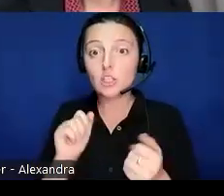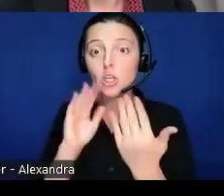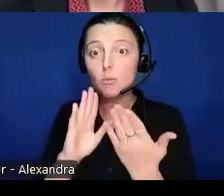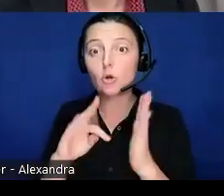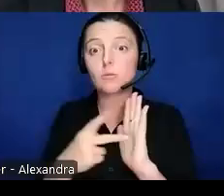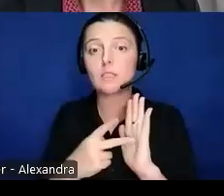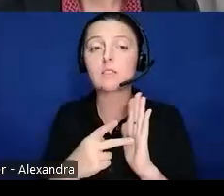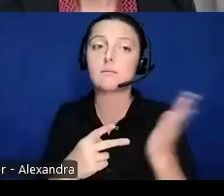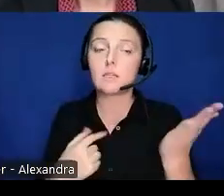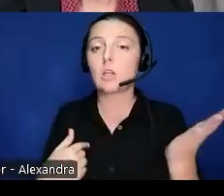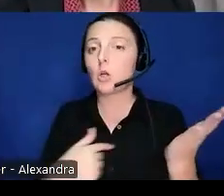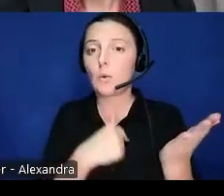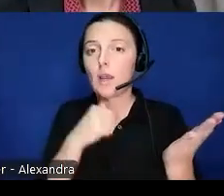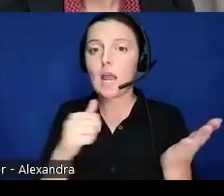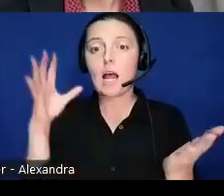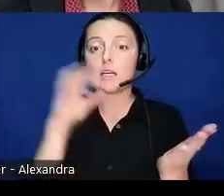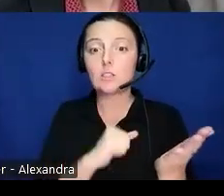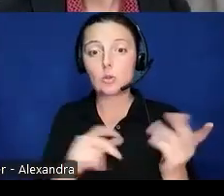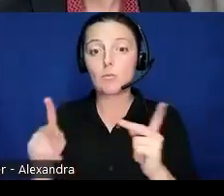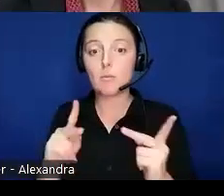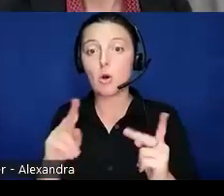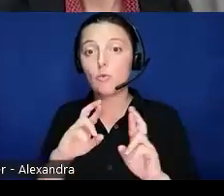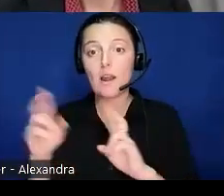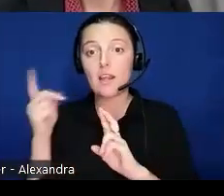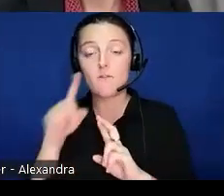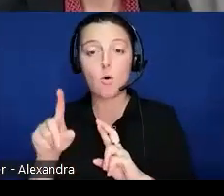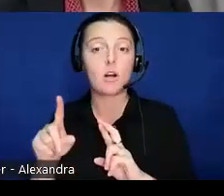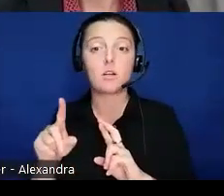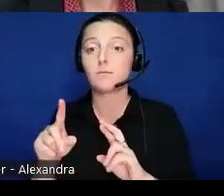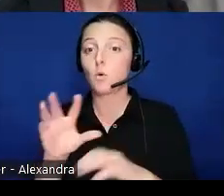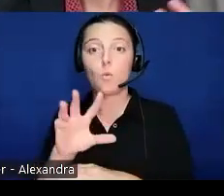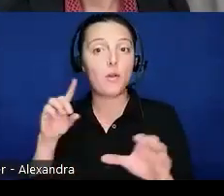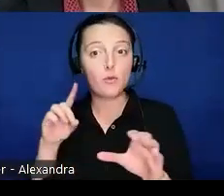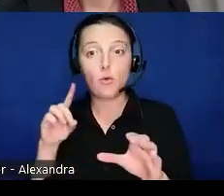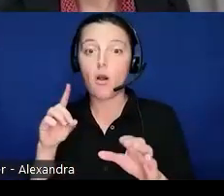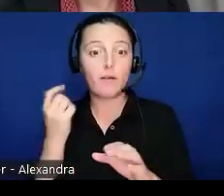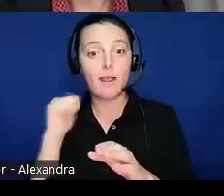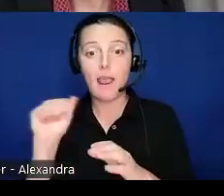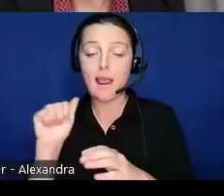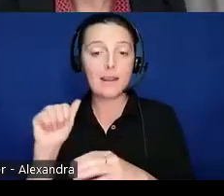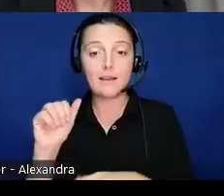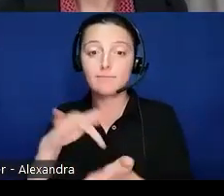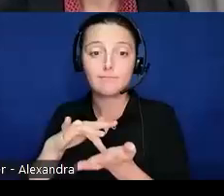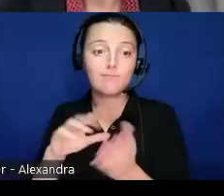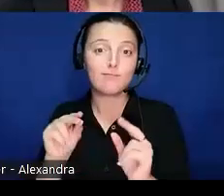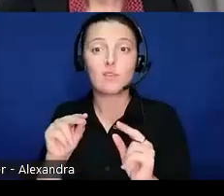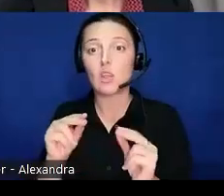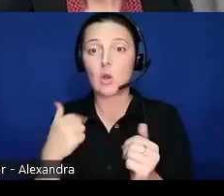for an abstinence kind of direction. We're working people with whatever stage they're at, which could be actively using,